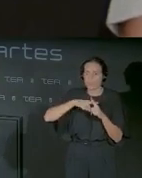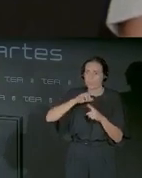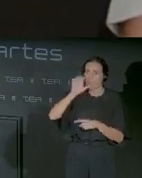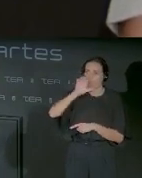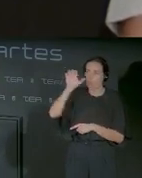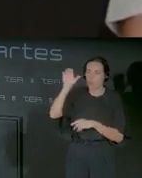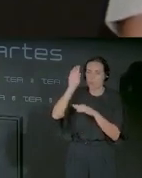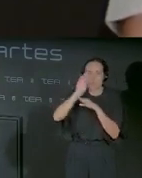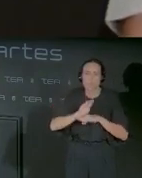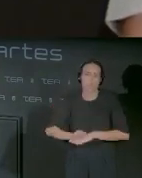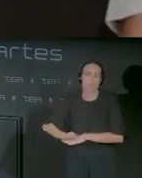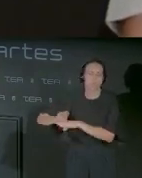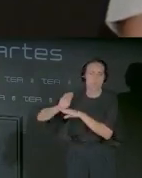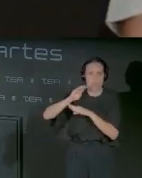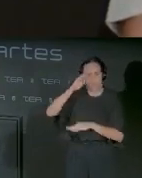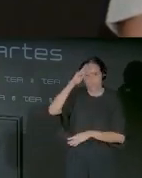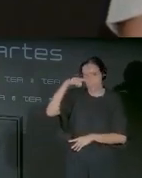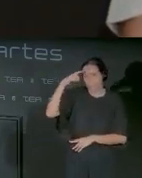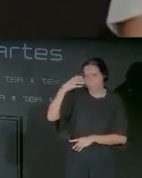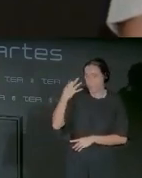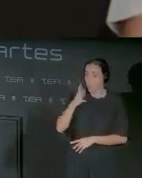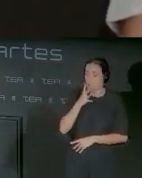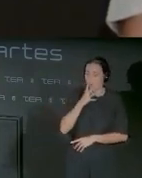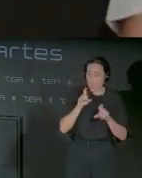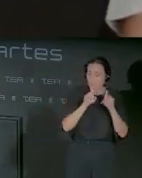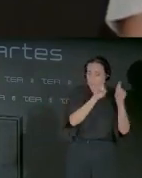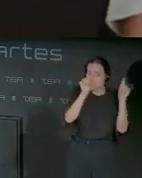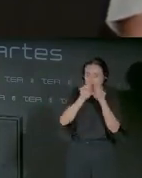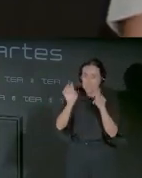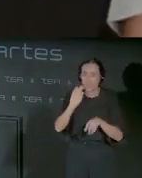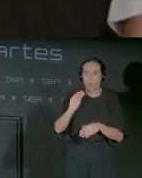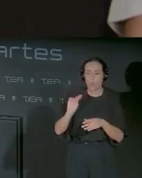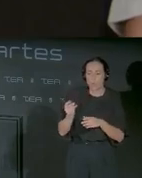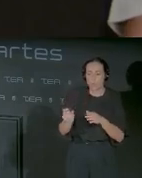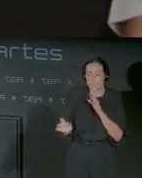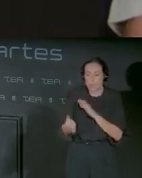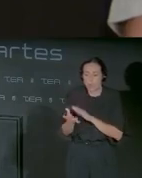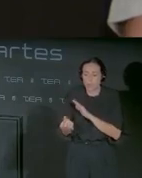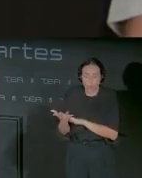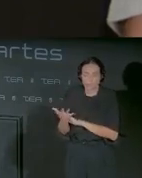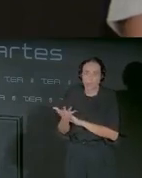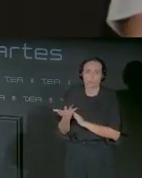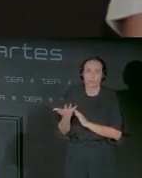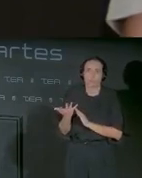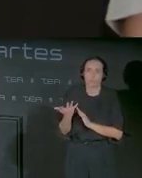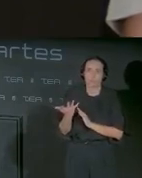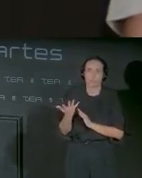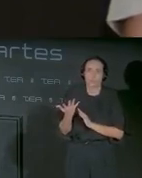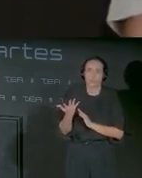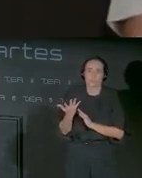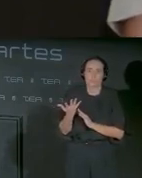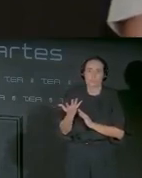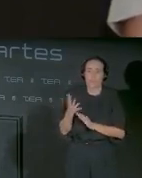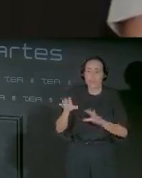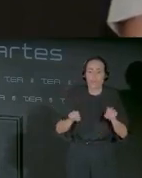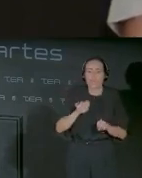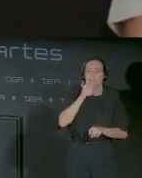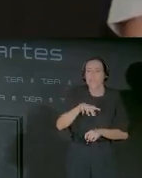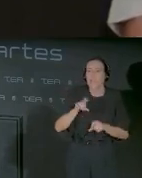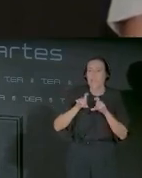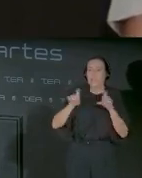by Chinese, for example. And maybe there is something to reflect on how to keep, we mentioned the IP, but also the companies in the end